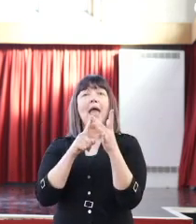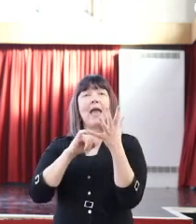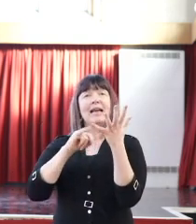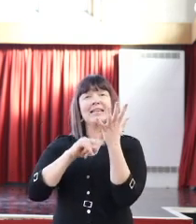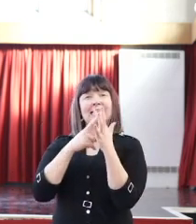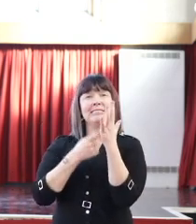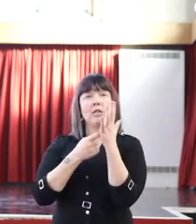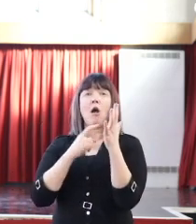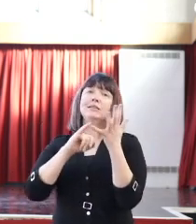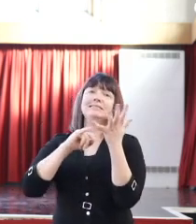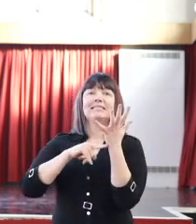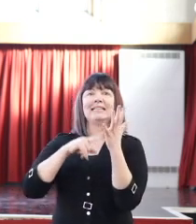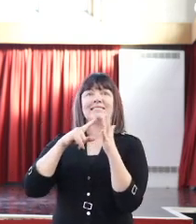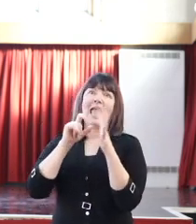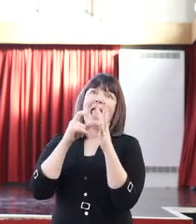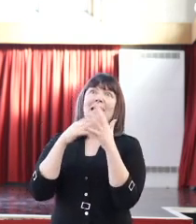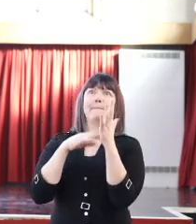Caister-on-Sea.